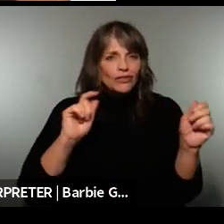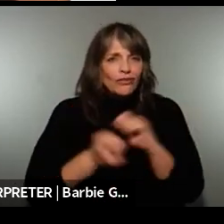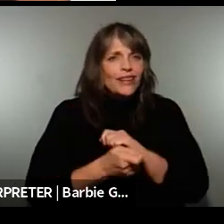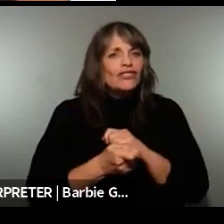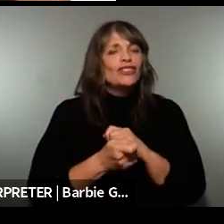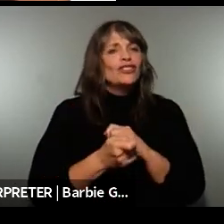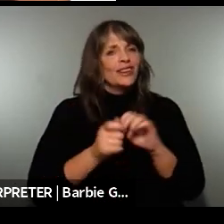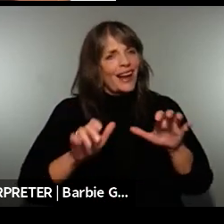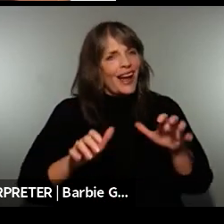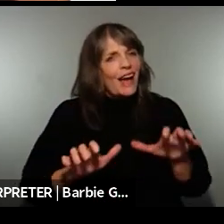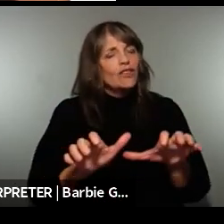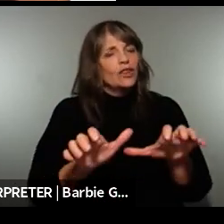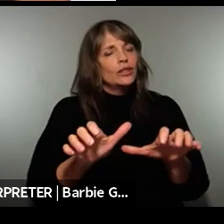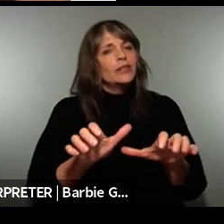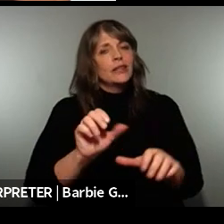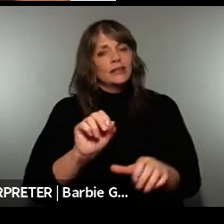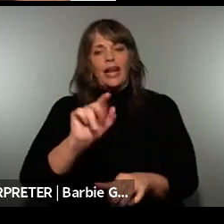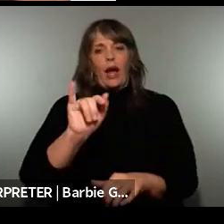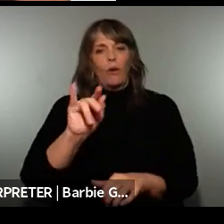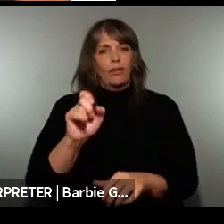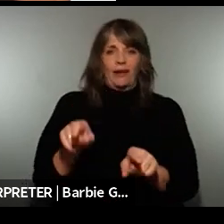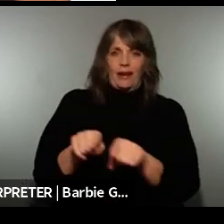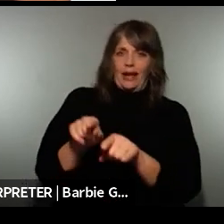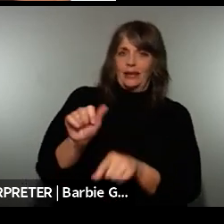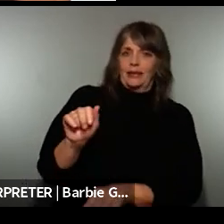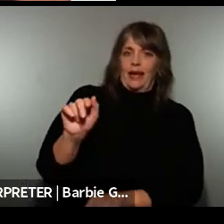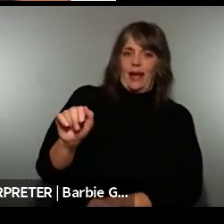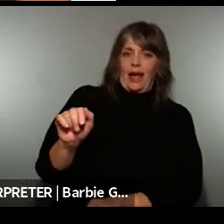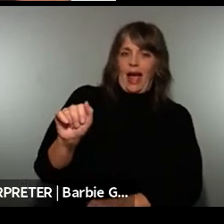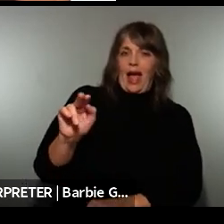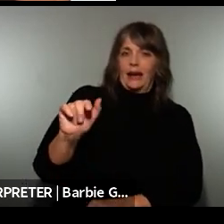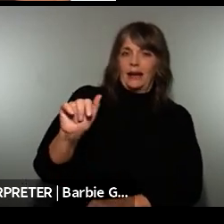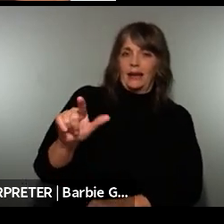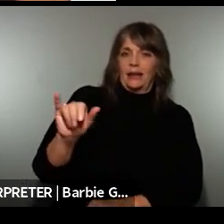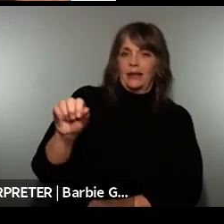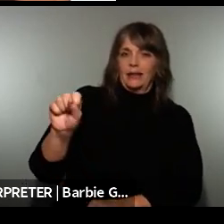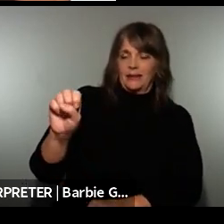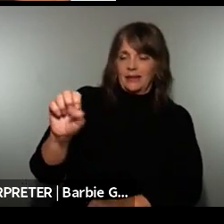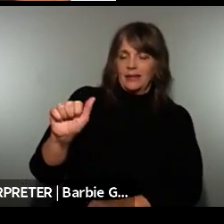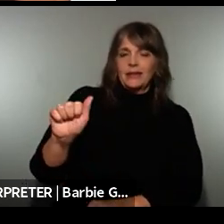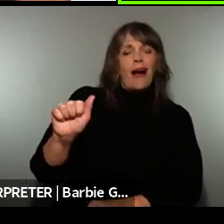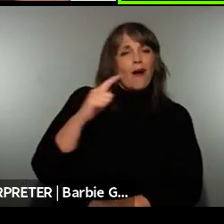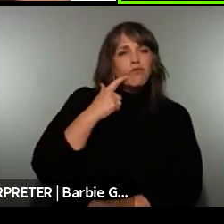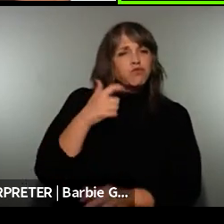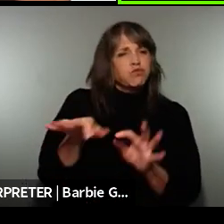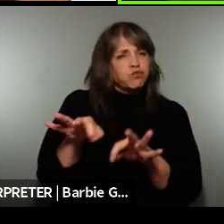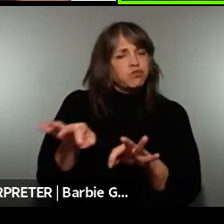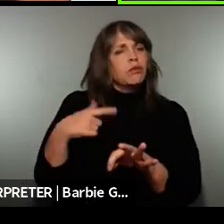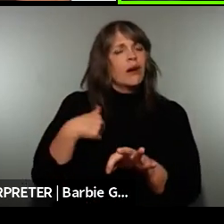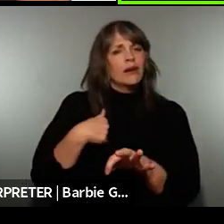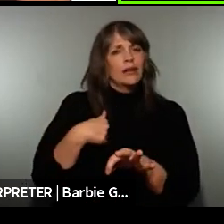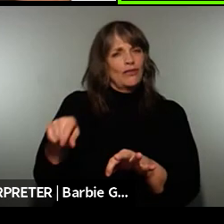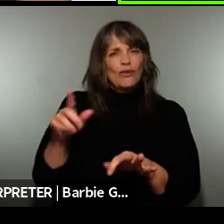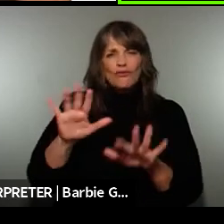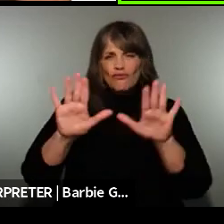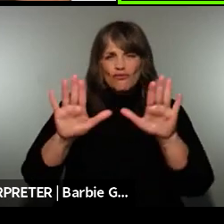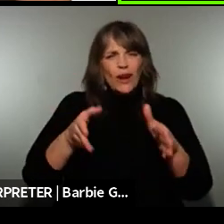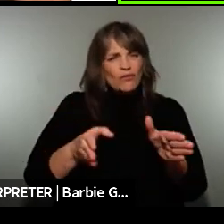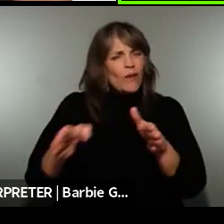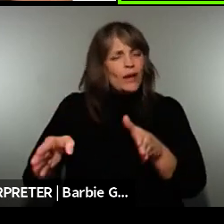way to show up and say, I have these skills, what can I do? Also, one last thing I'll offer that I just thought